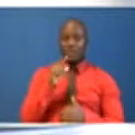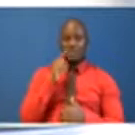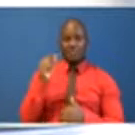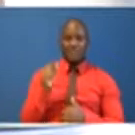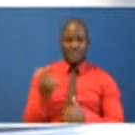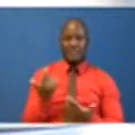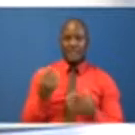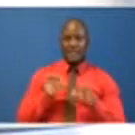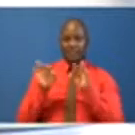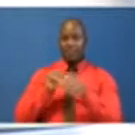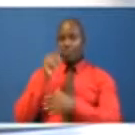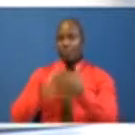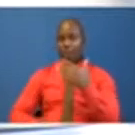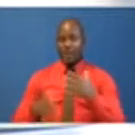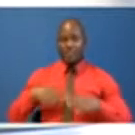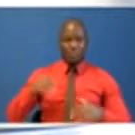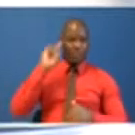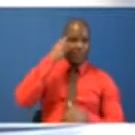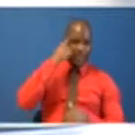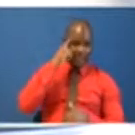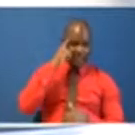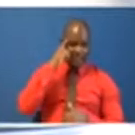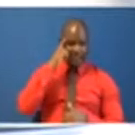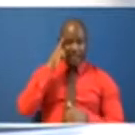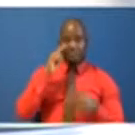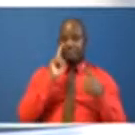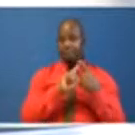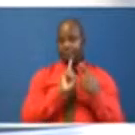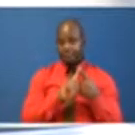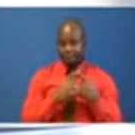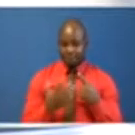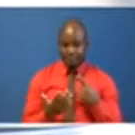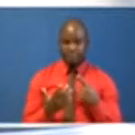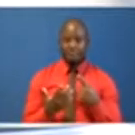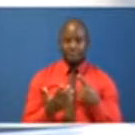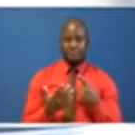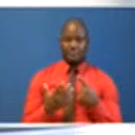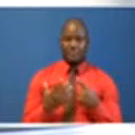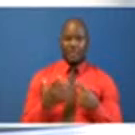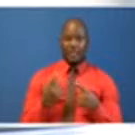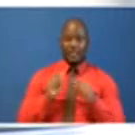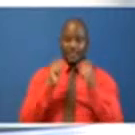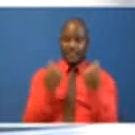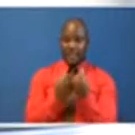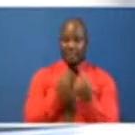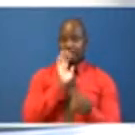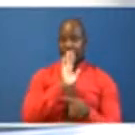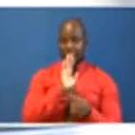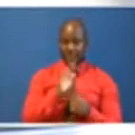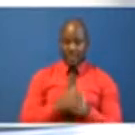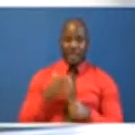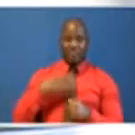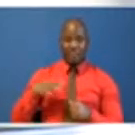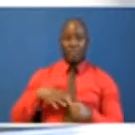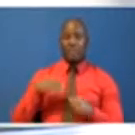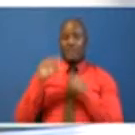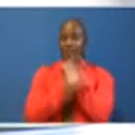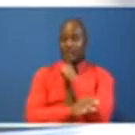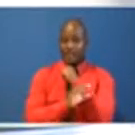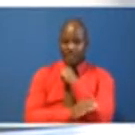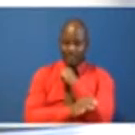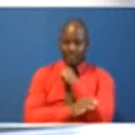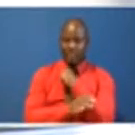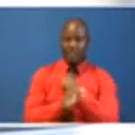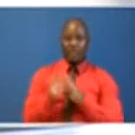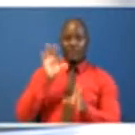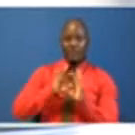that i prescribed to what people think but number one is your tribe people in this country